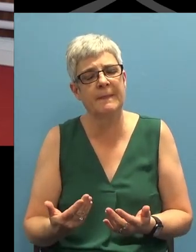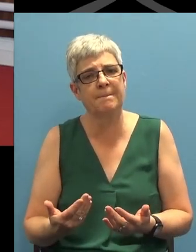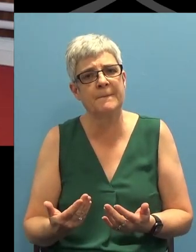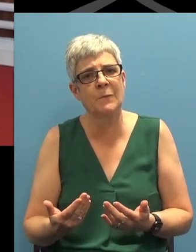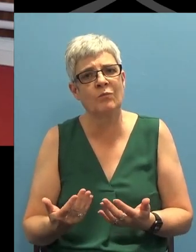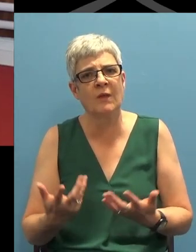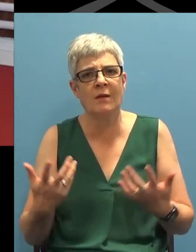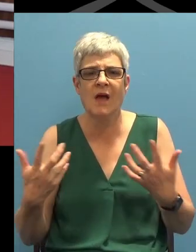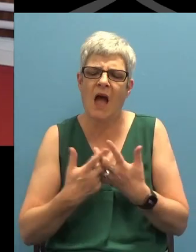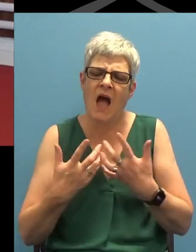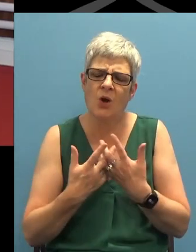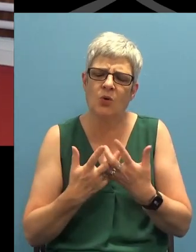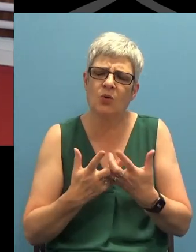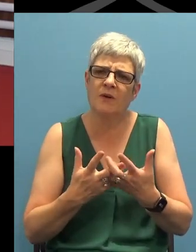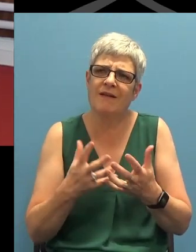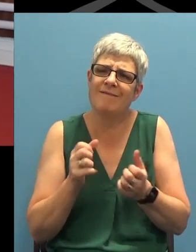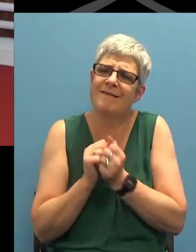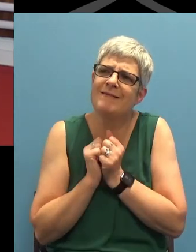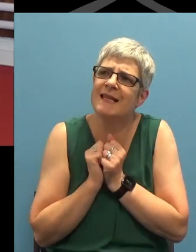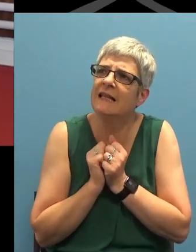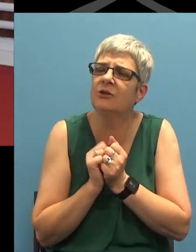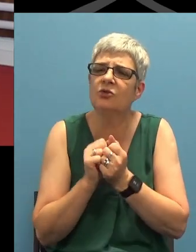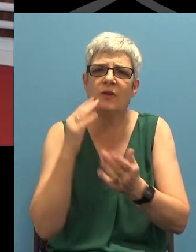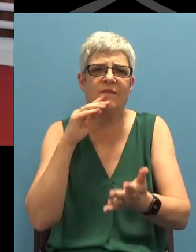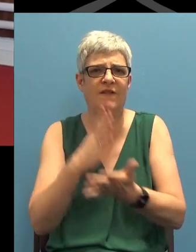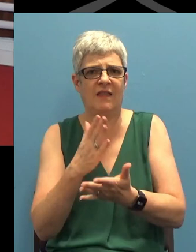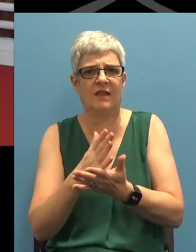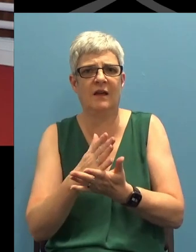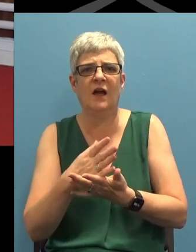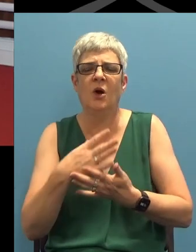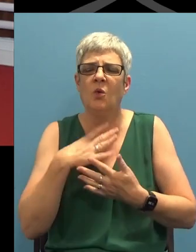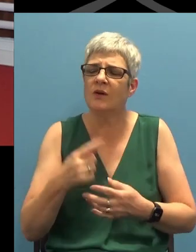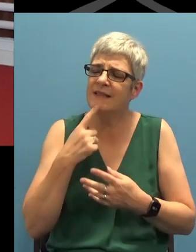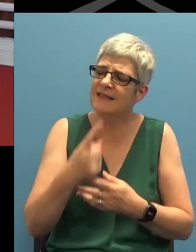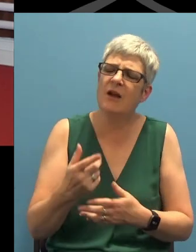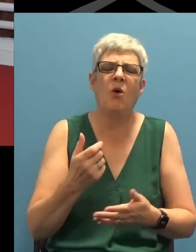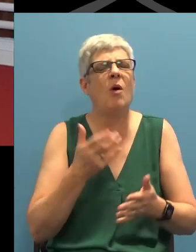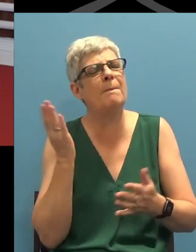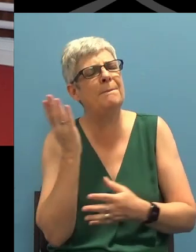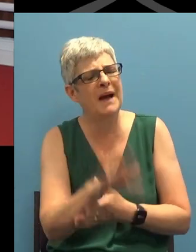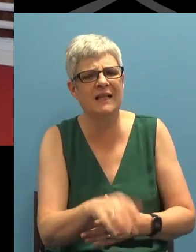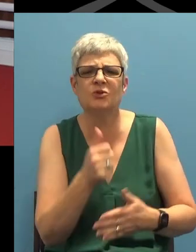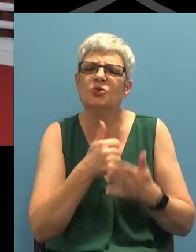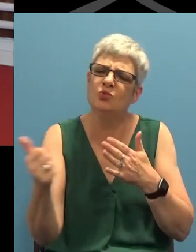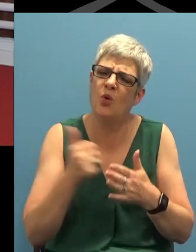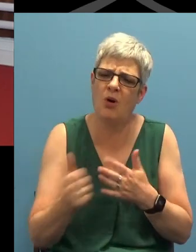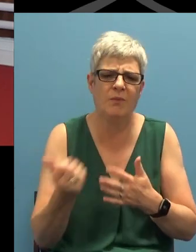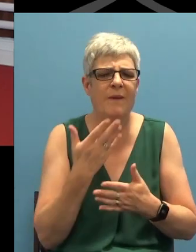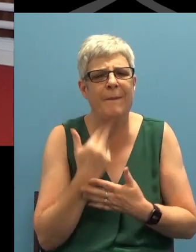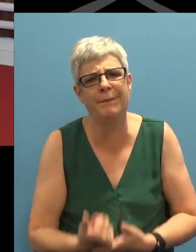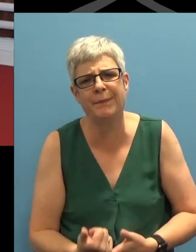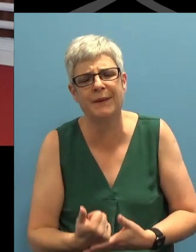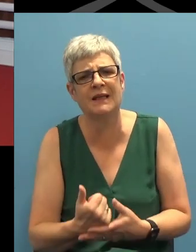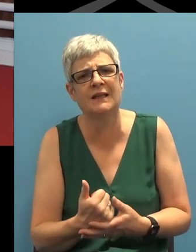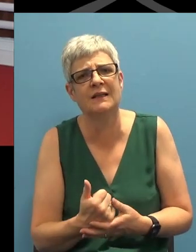And yet how we love to cling to the faithful. How long we love to say, let's get back to normal.